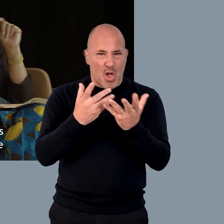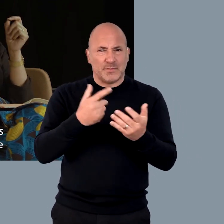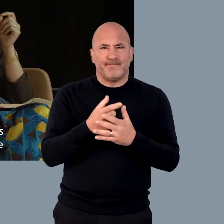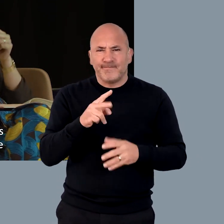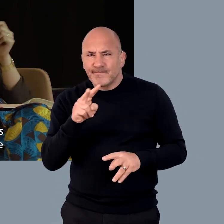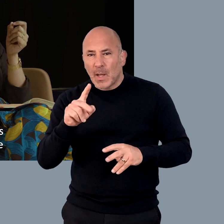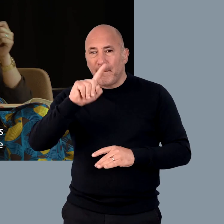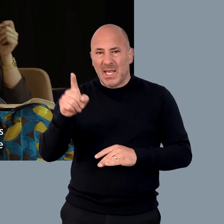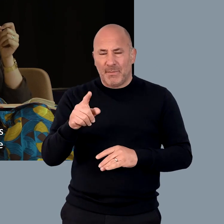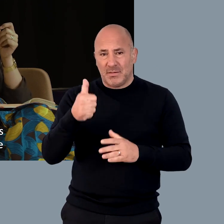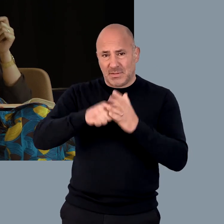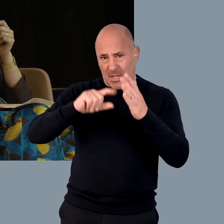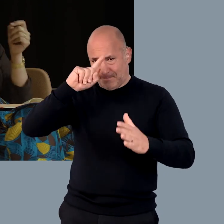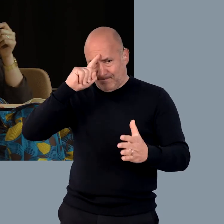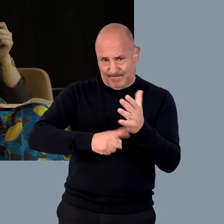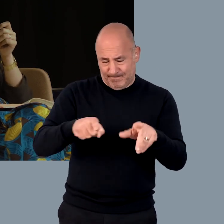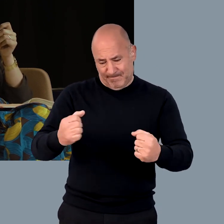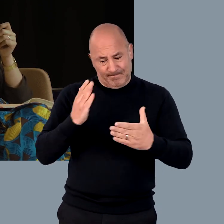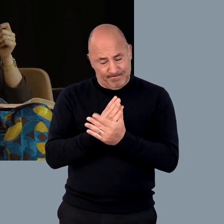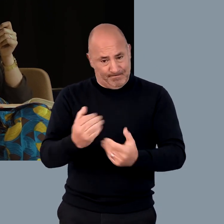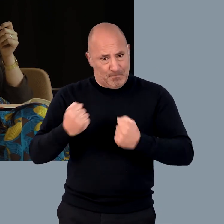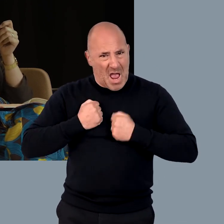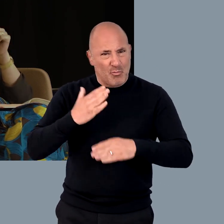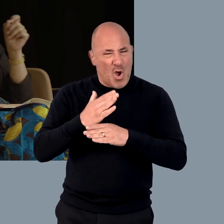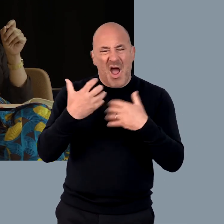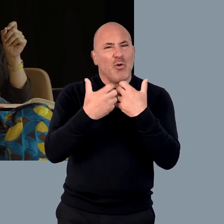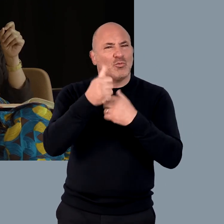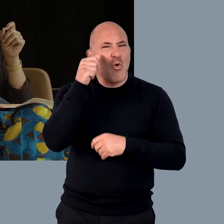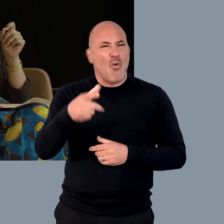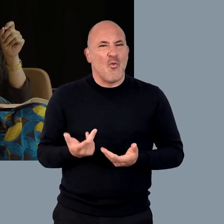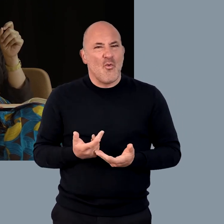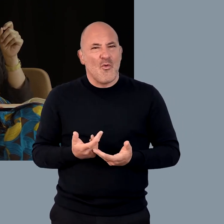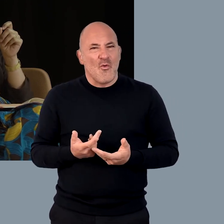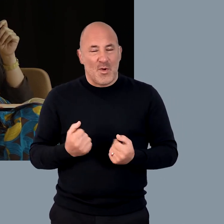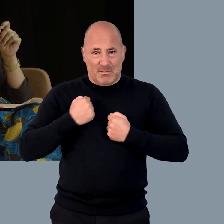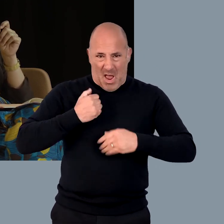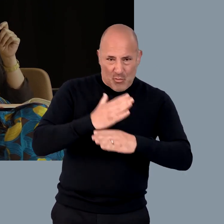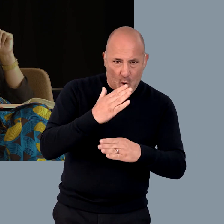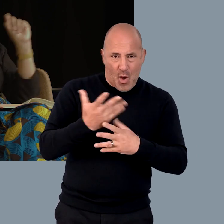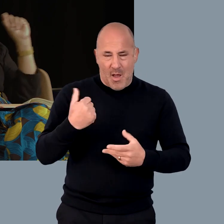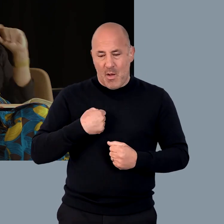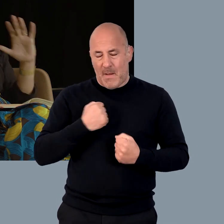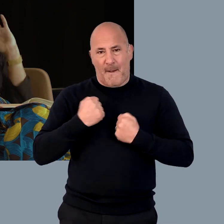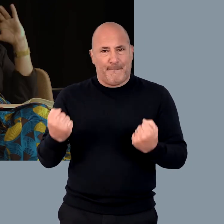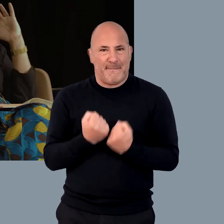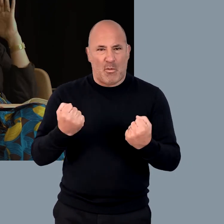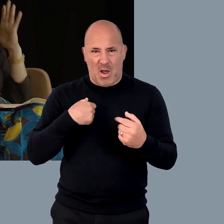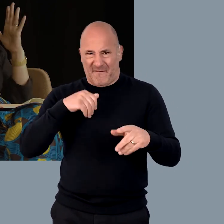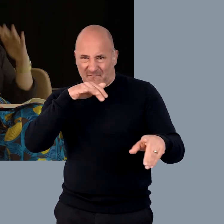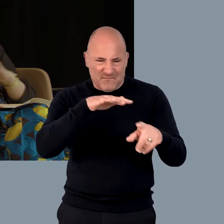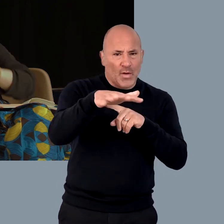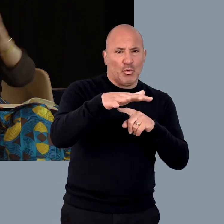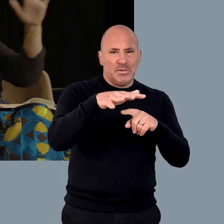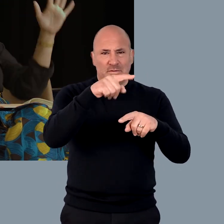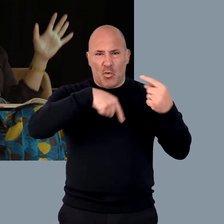world. And how do you find, where do people start with deciding that actually it's my practice and I'm going to